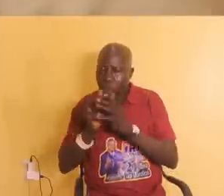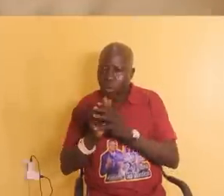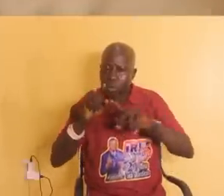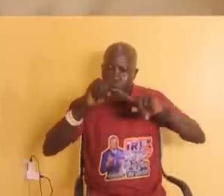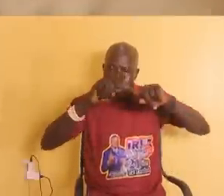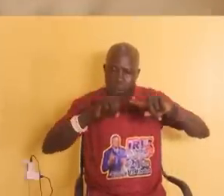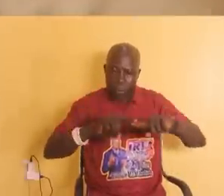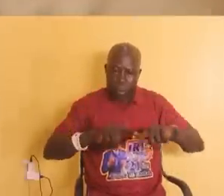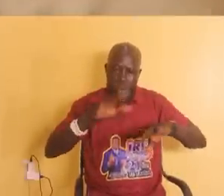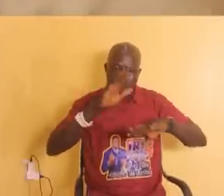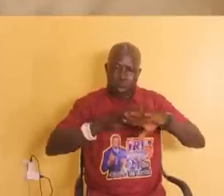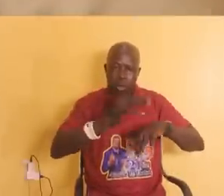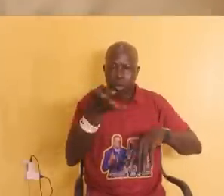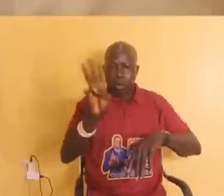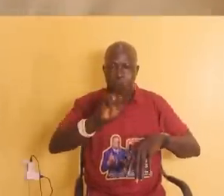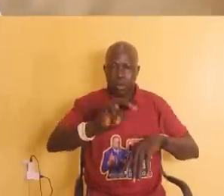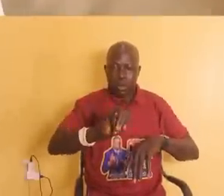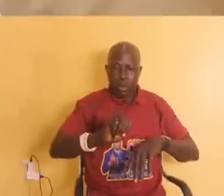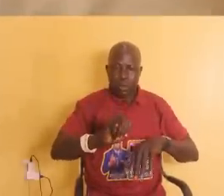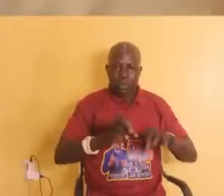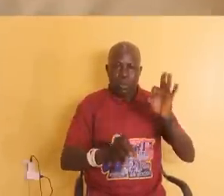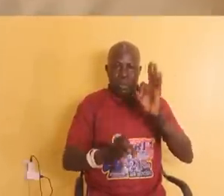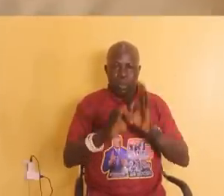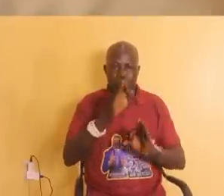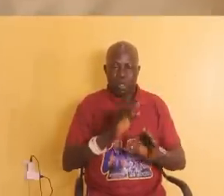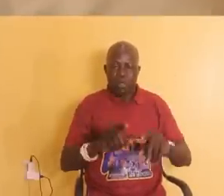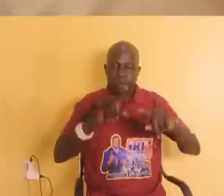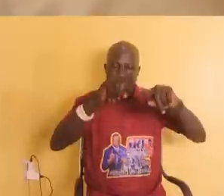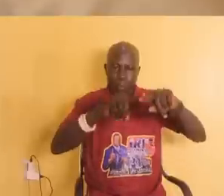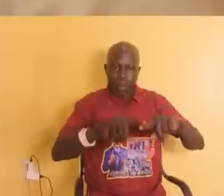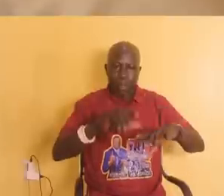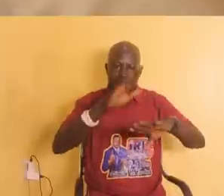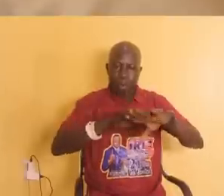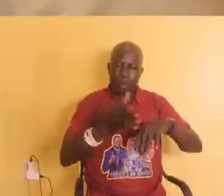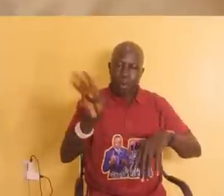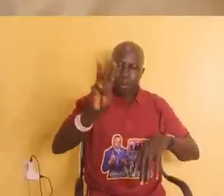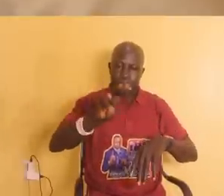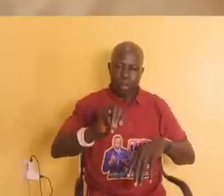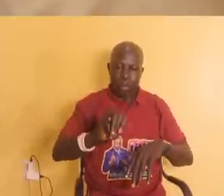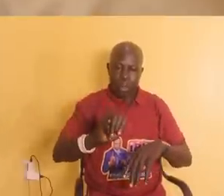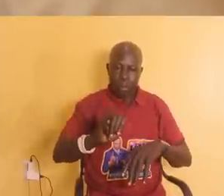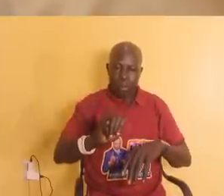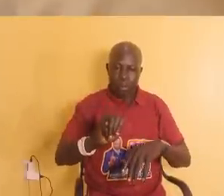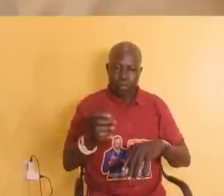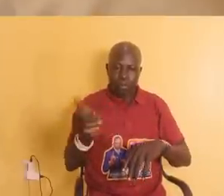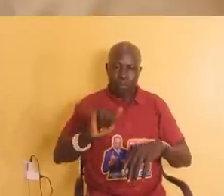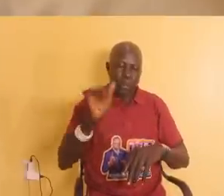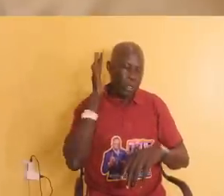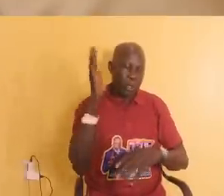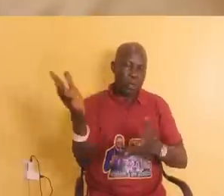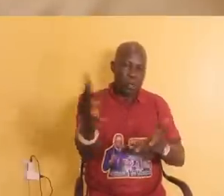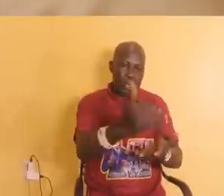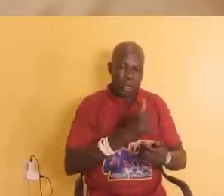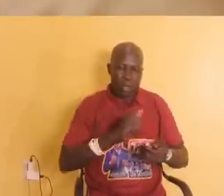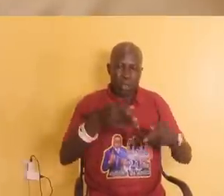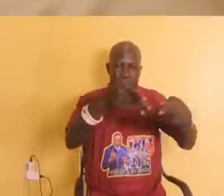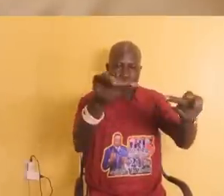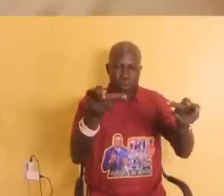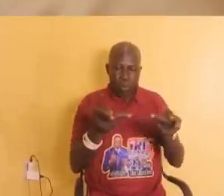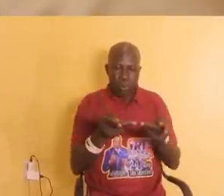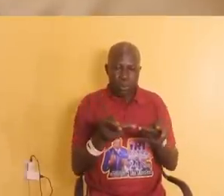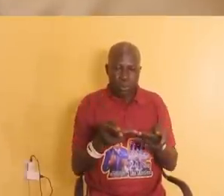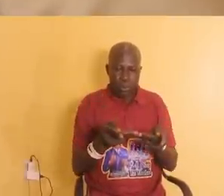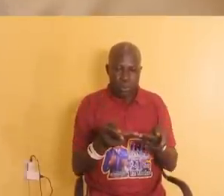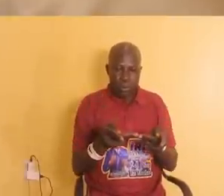you want to depend on. Tó bá lè gbára lé wọn. If you depend on them. awon ni o gba aye re. They are the one that will occupy